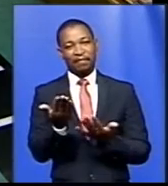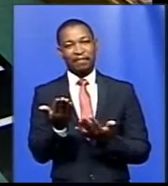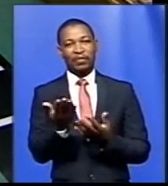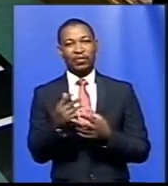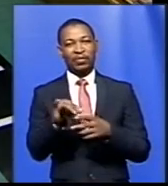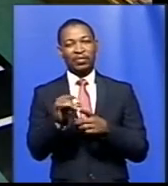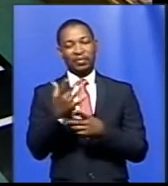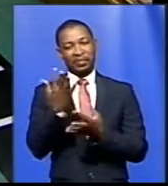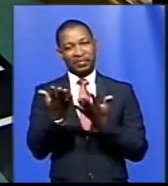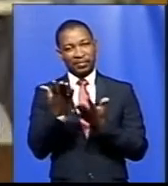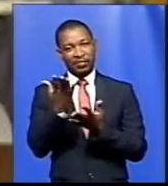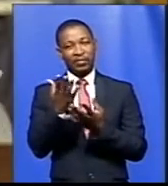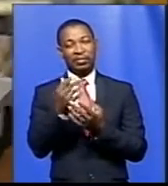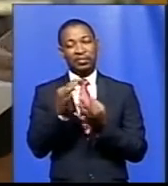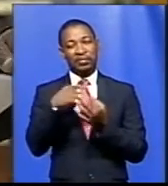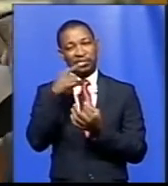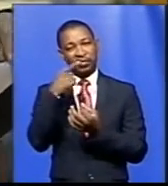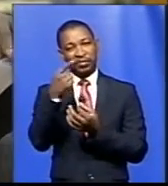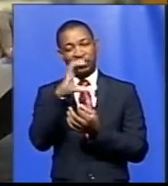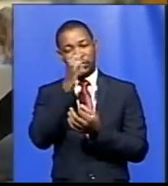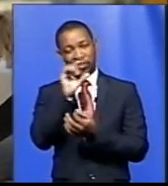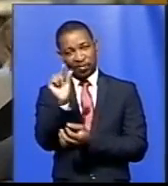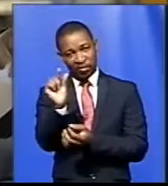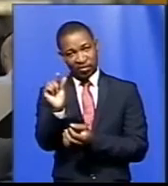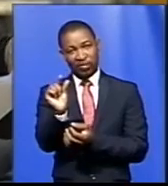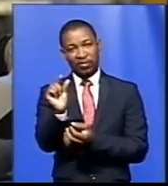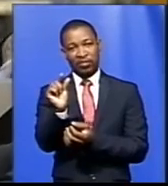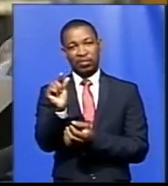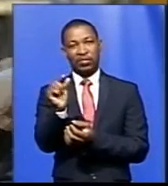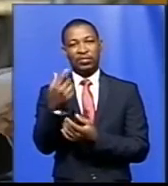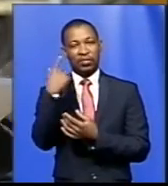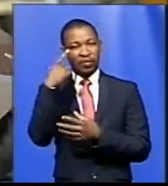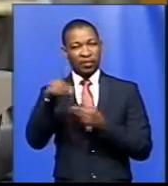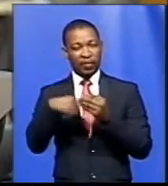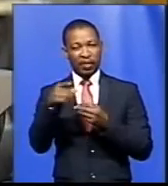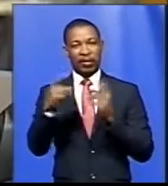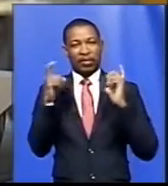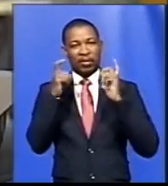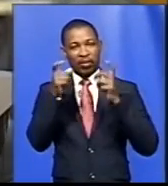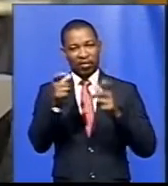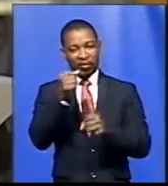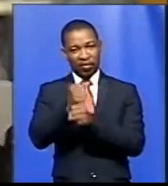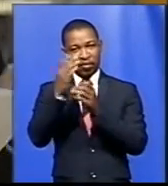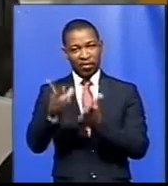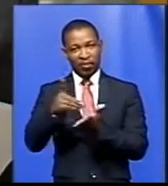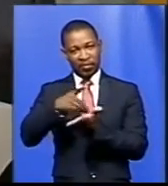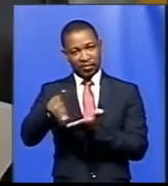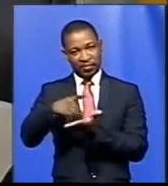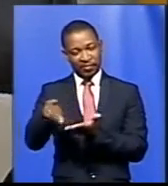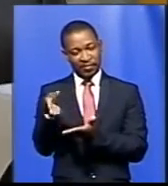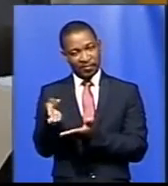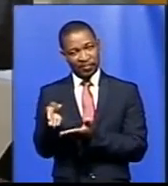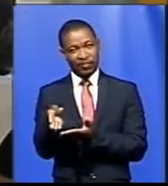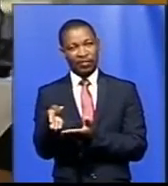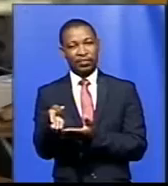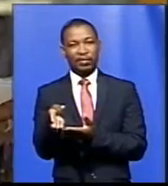A word, Madam Speaker, in passing, for the record on public service salaries. The record. Madam